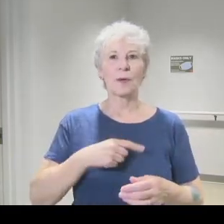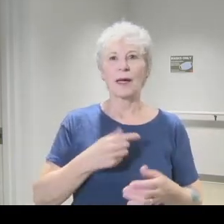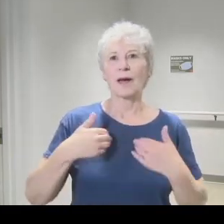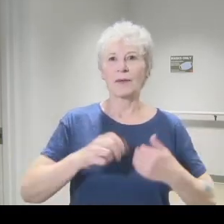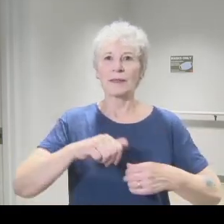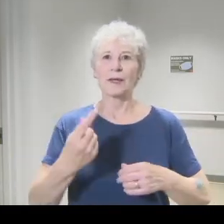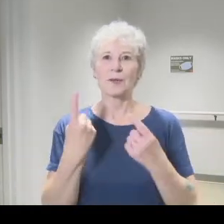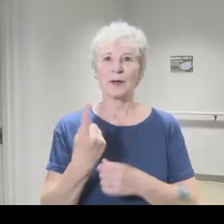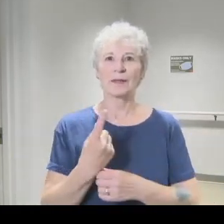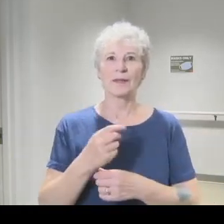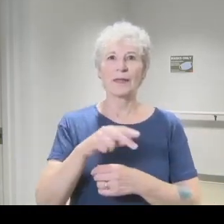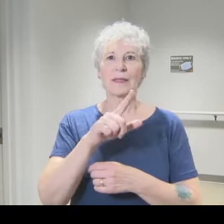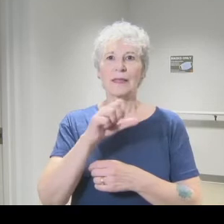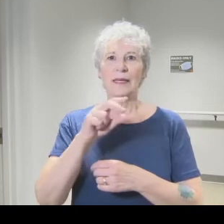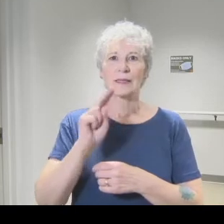Nelson.